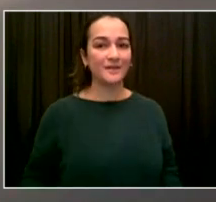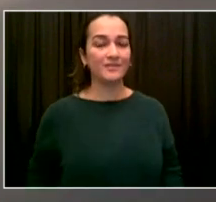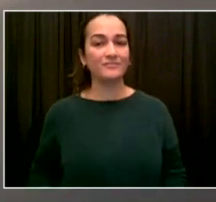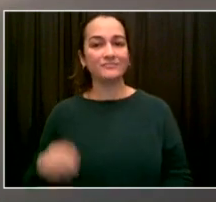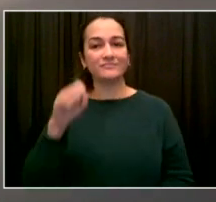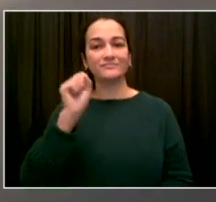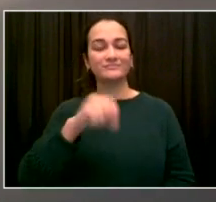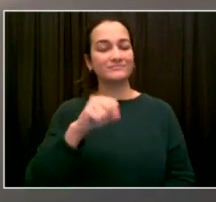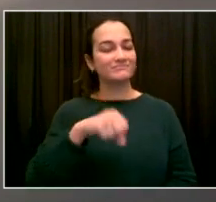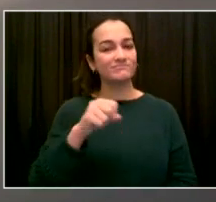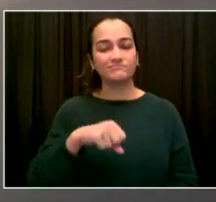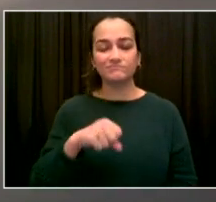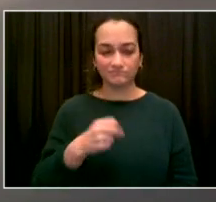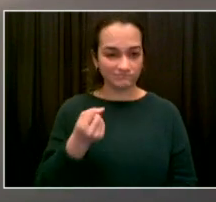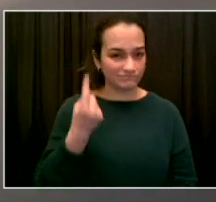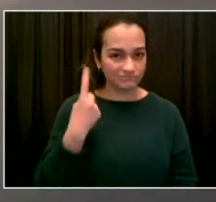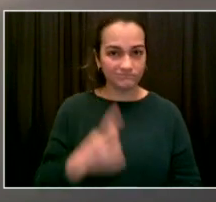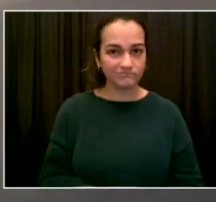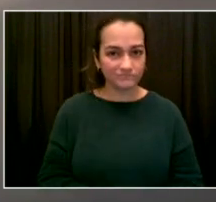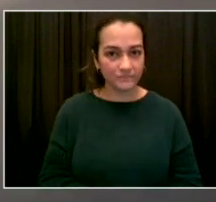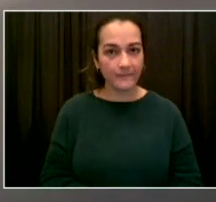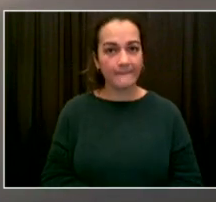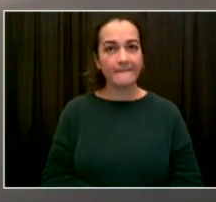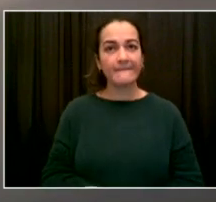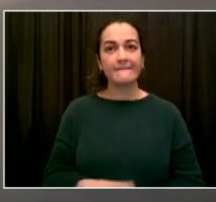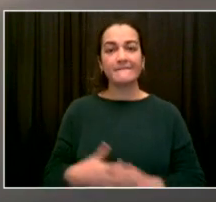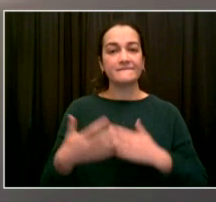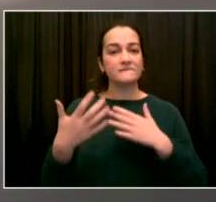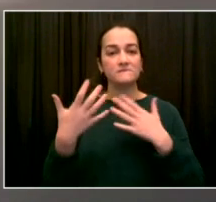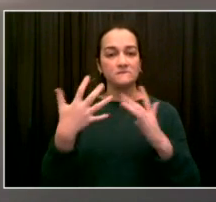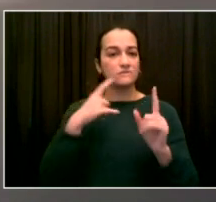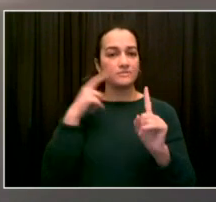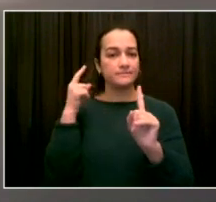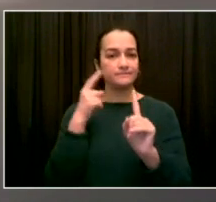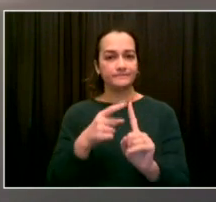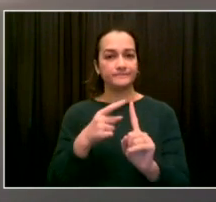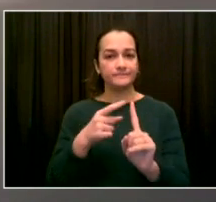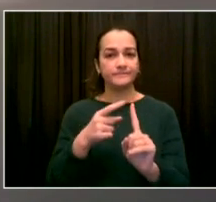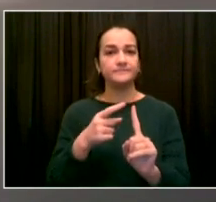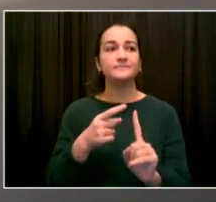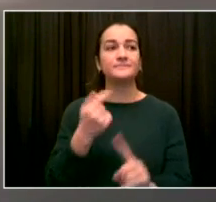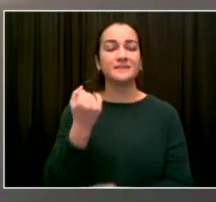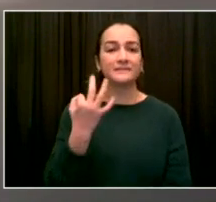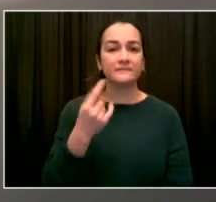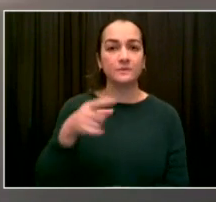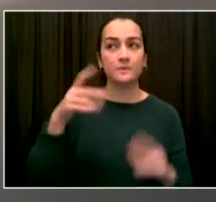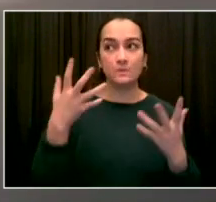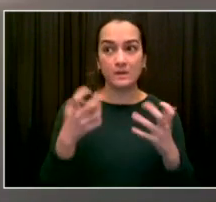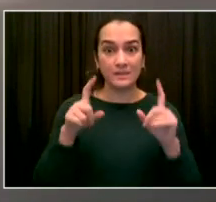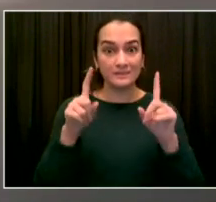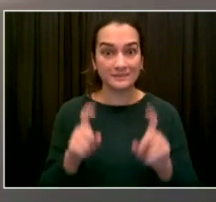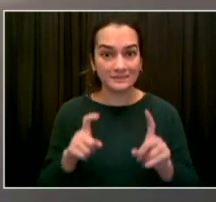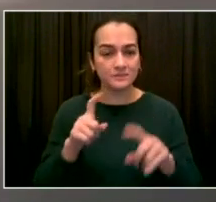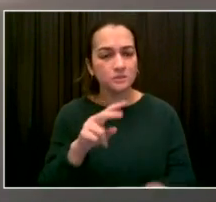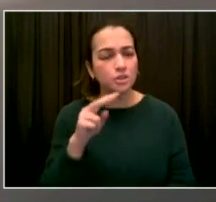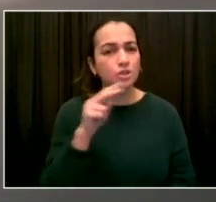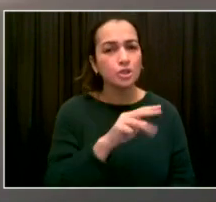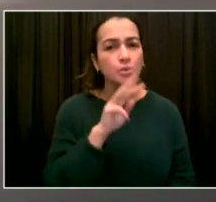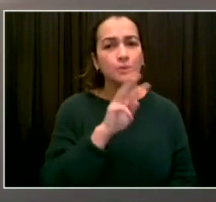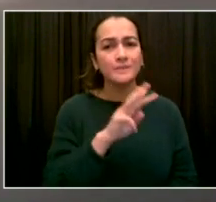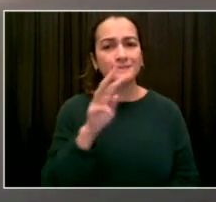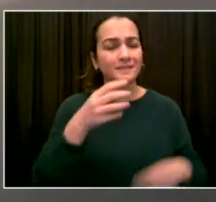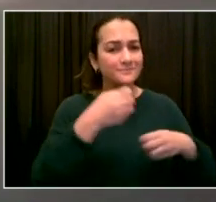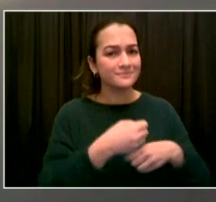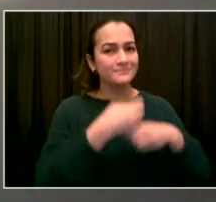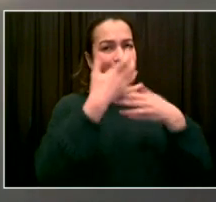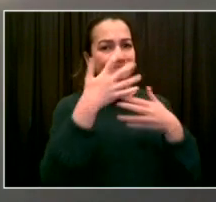our website. So we just went to look just this minute, and we have multiple testing sites